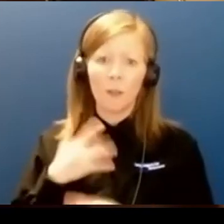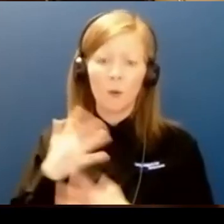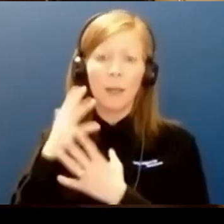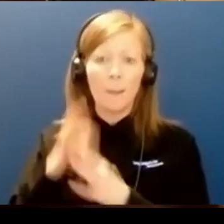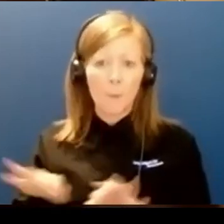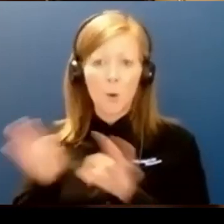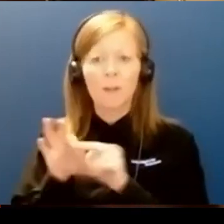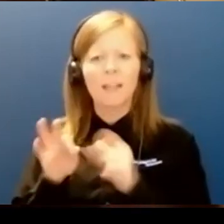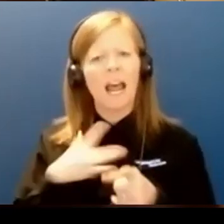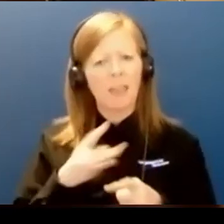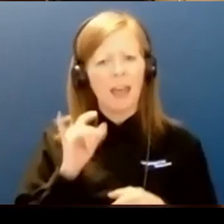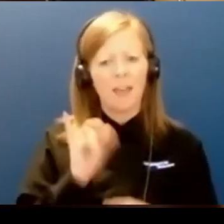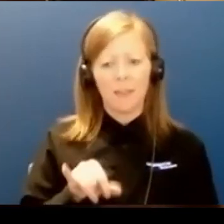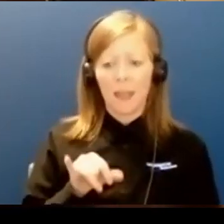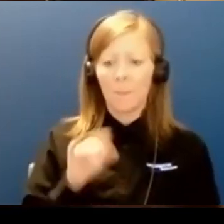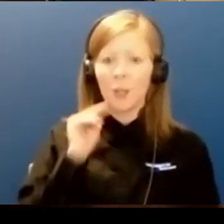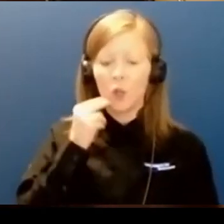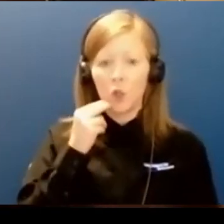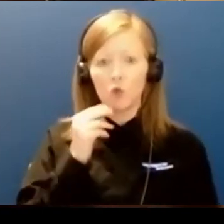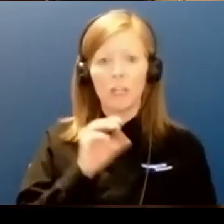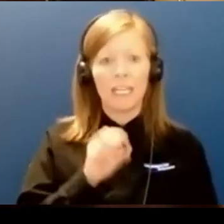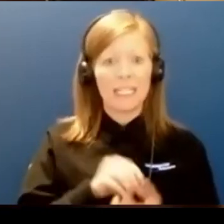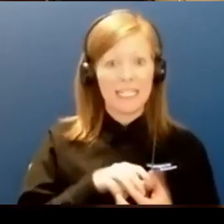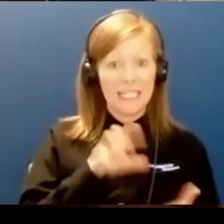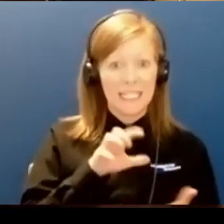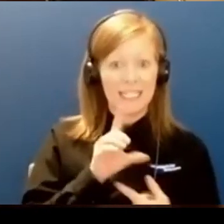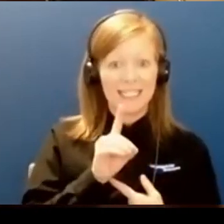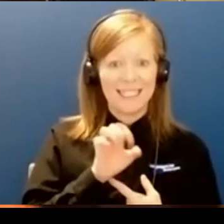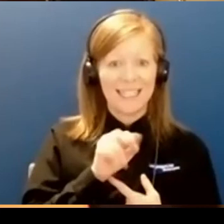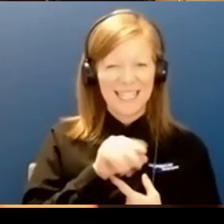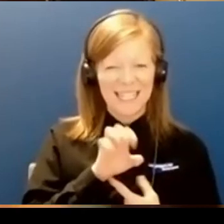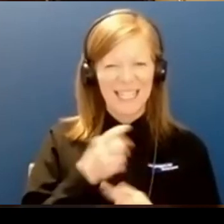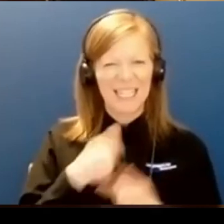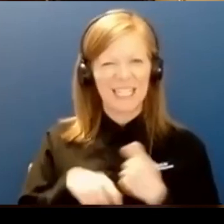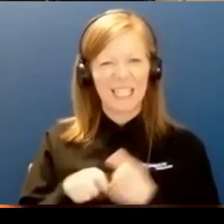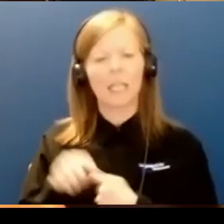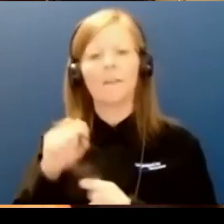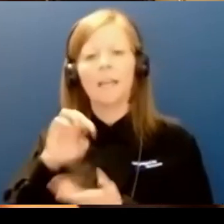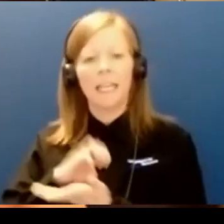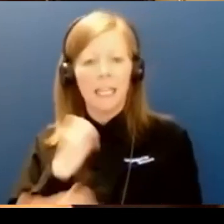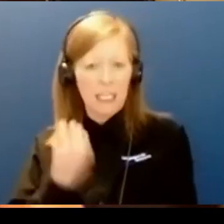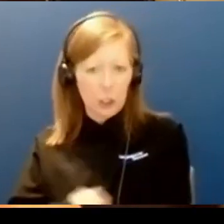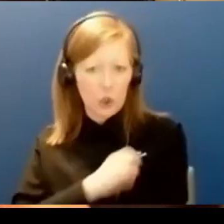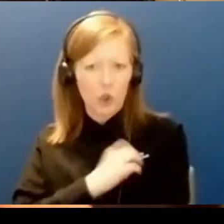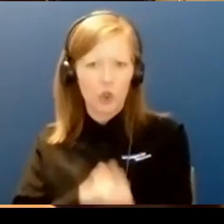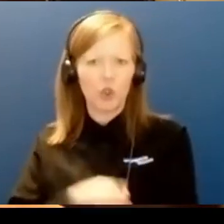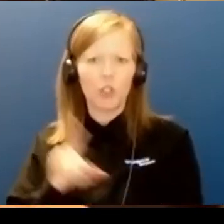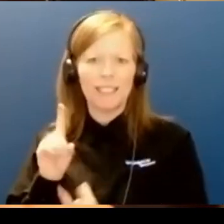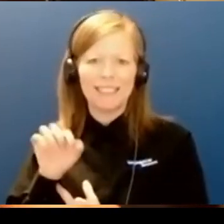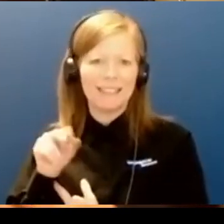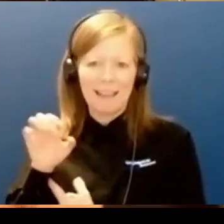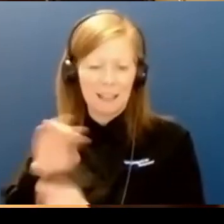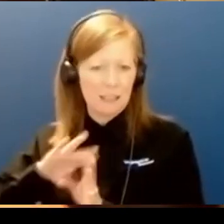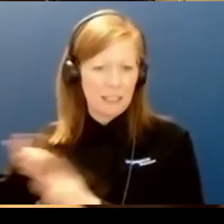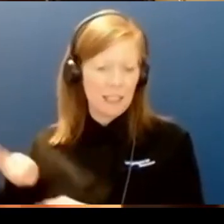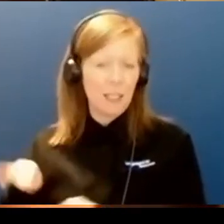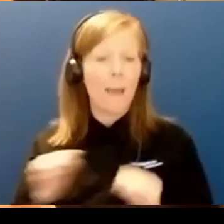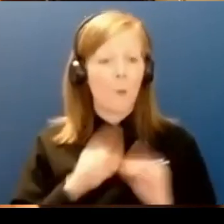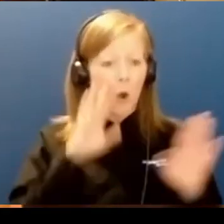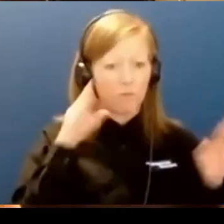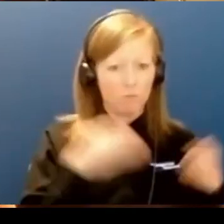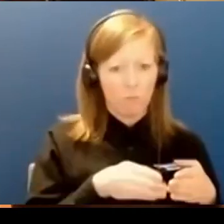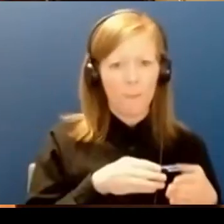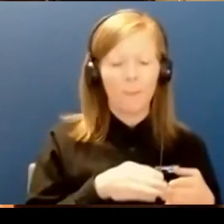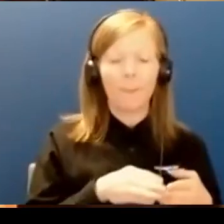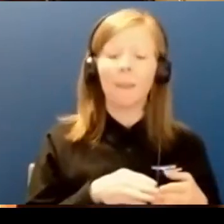that, nutrient dense rather than energy dense. We're going to be looking at additional calcium foods, additional foods for iron, but especially we're going